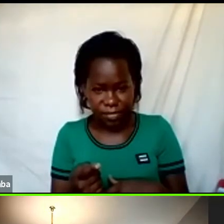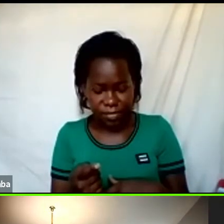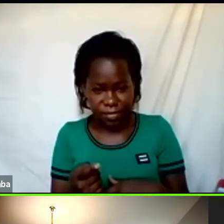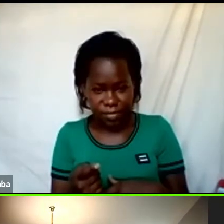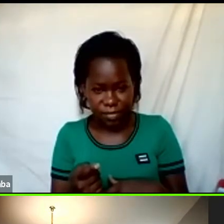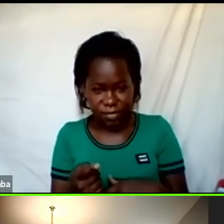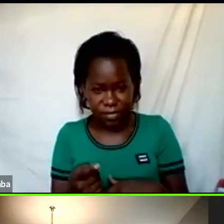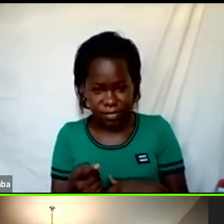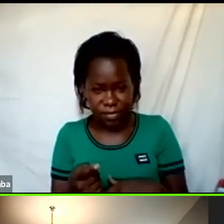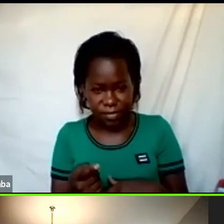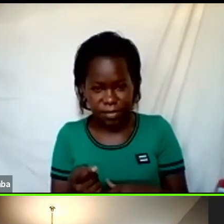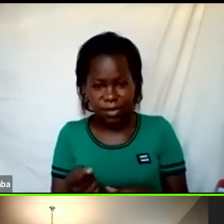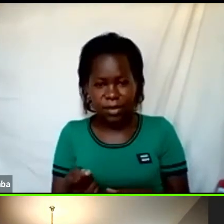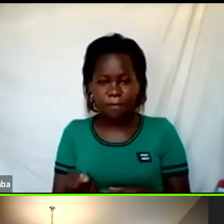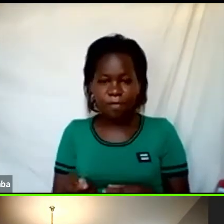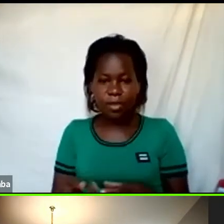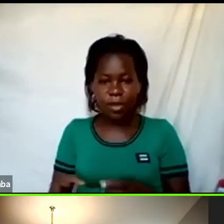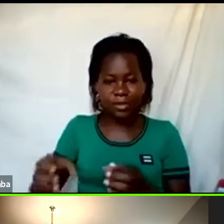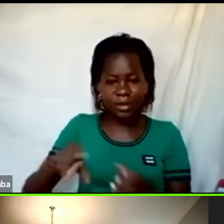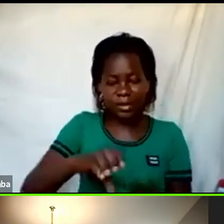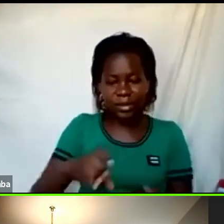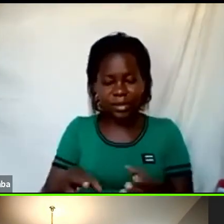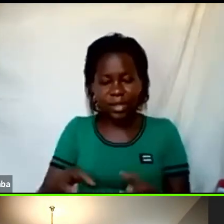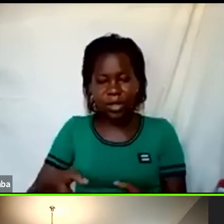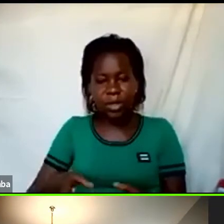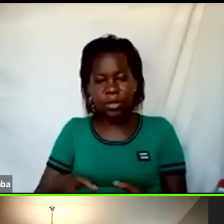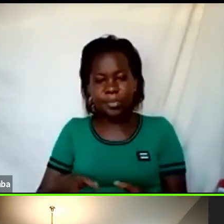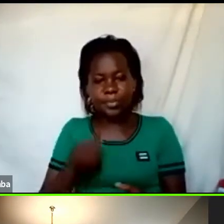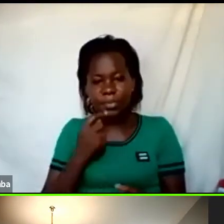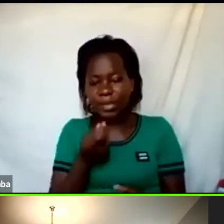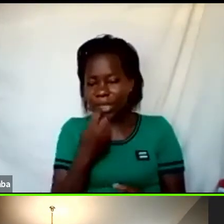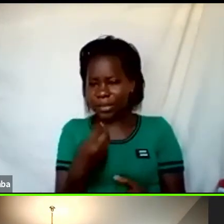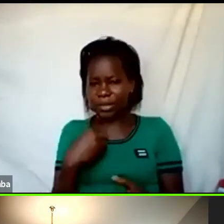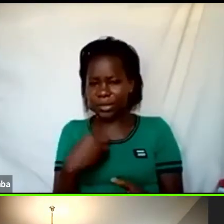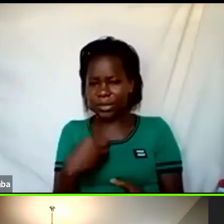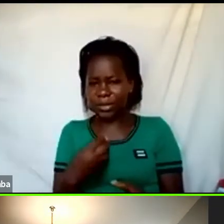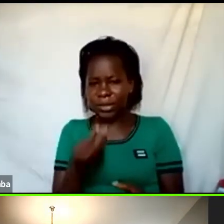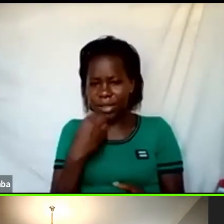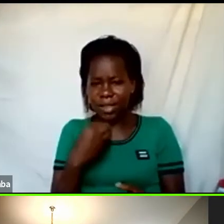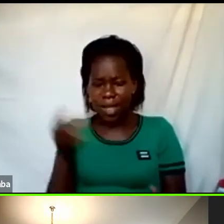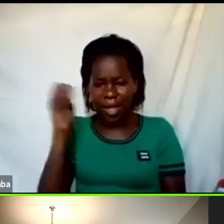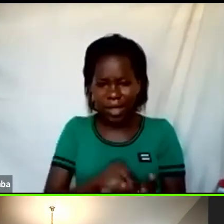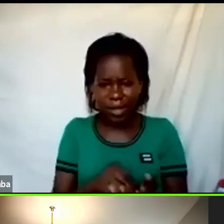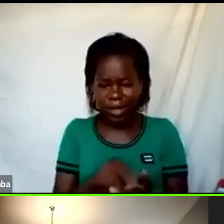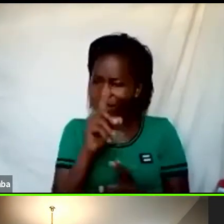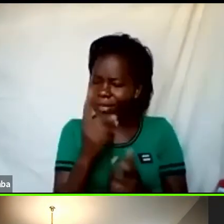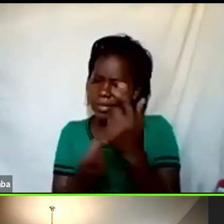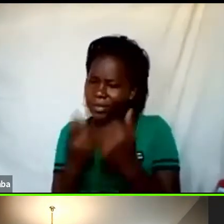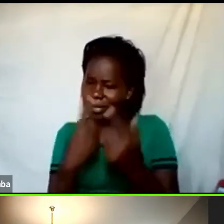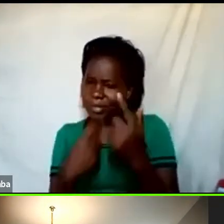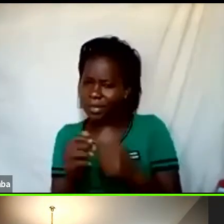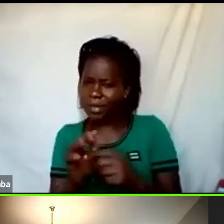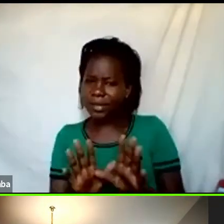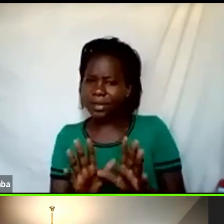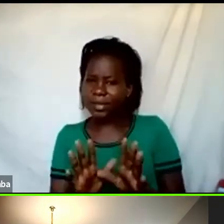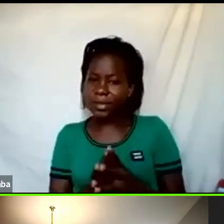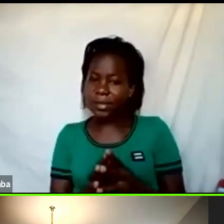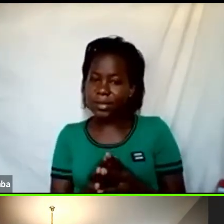think, do I want to eat this again? Where are they being made? And it sort of puts you off. And I'm sure I'm probably not the only one.